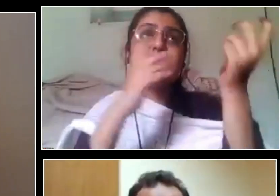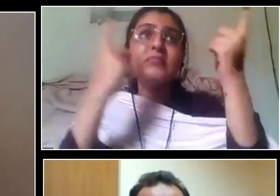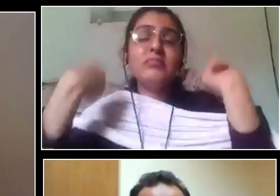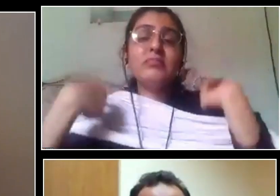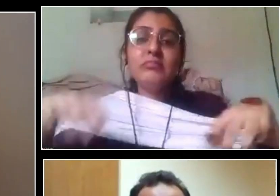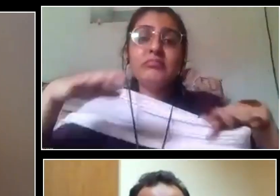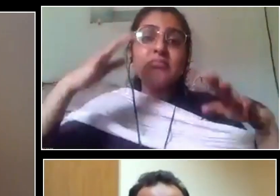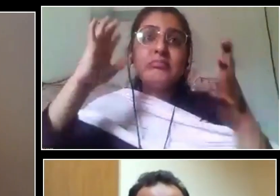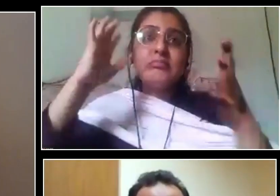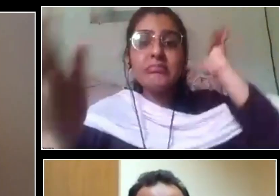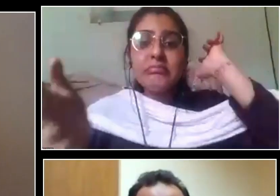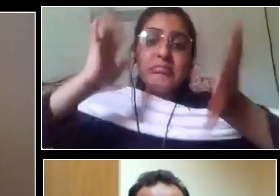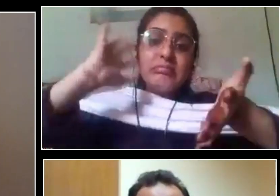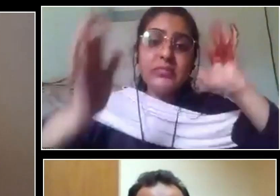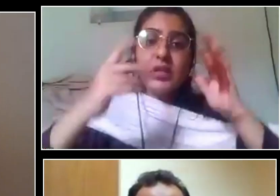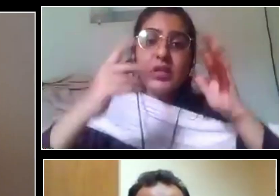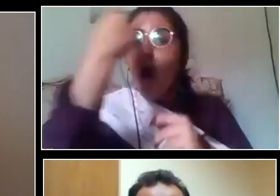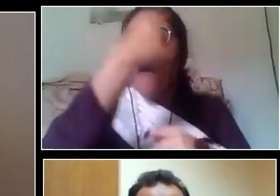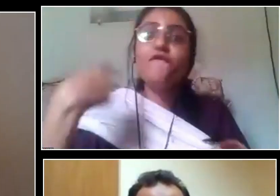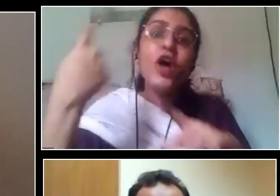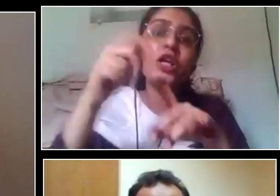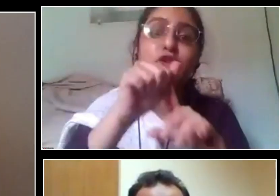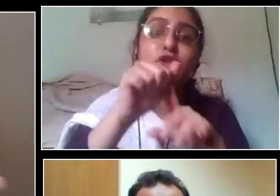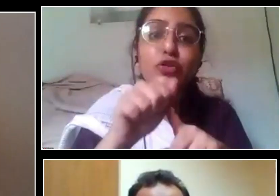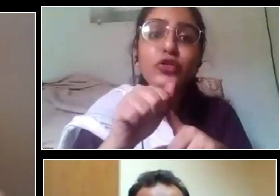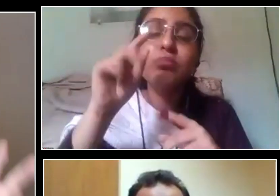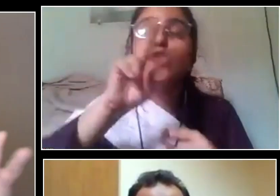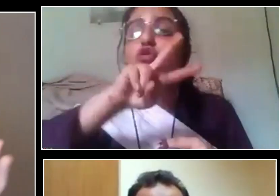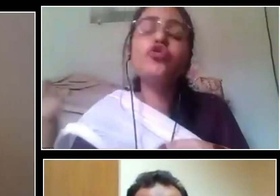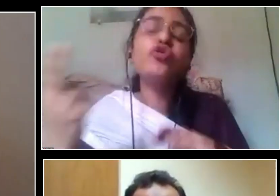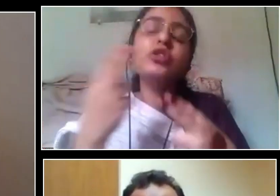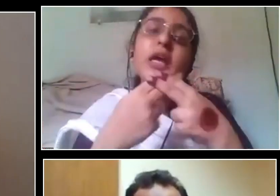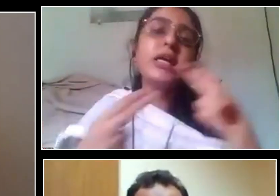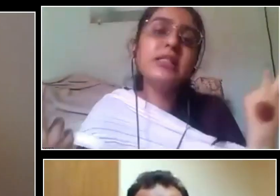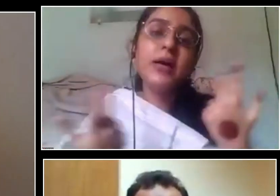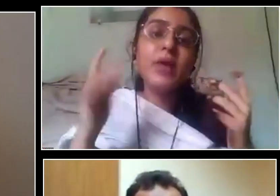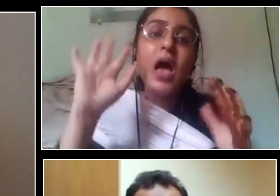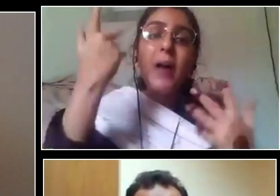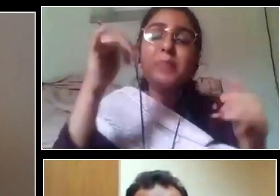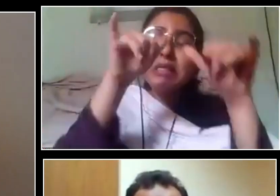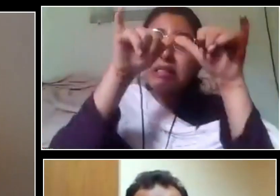the face. And it's another example that when we design for the extremes,